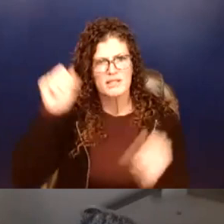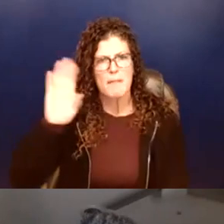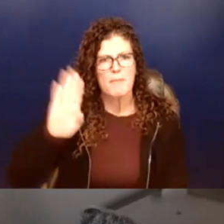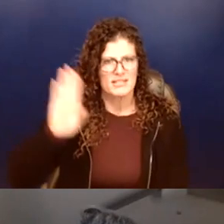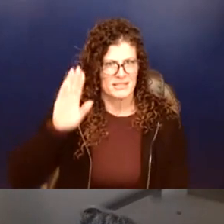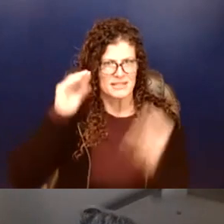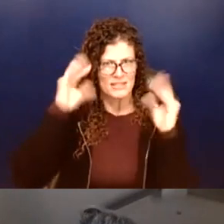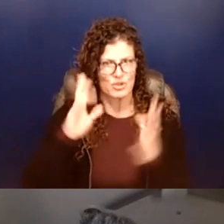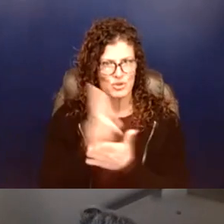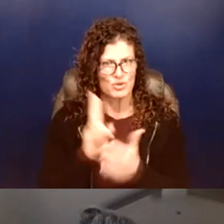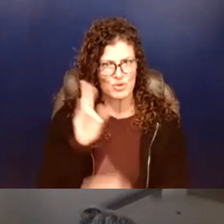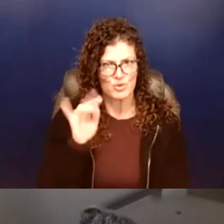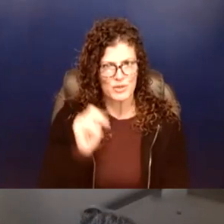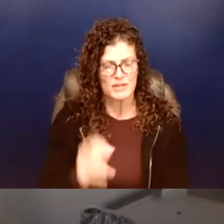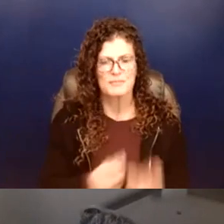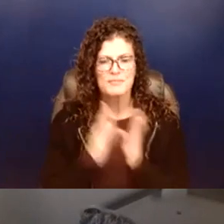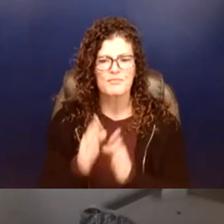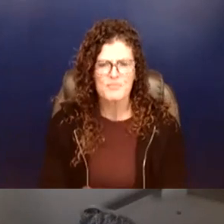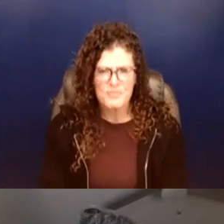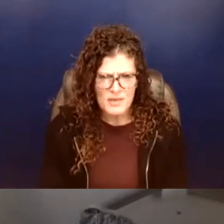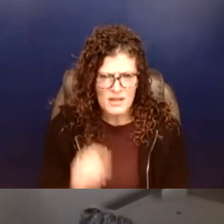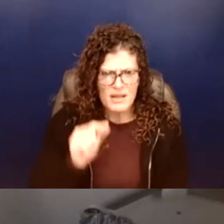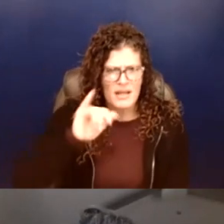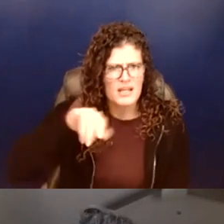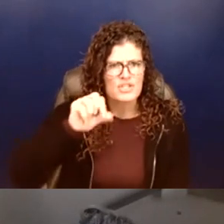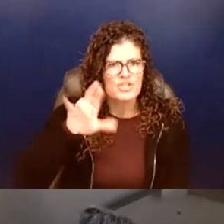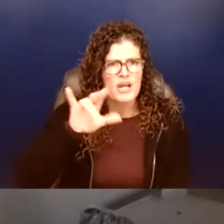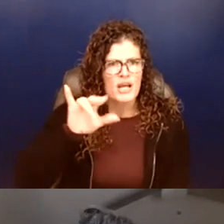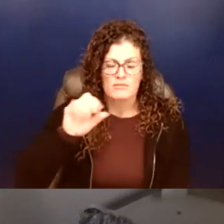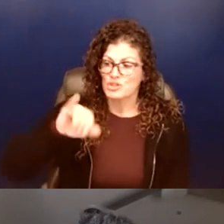have Dr. Jerry Robinson, chair of the Boston School Committee.